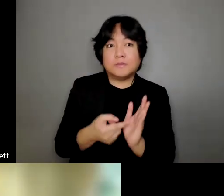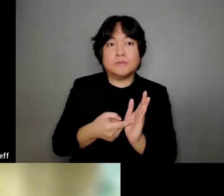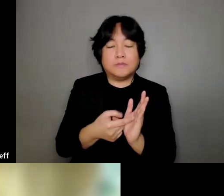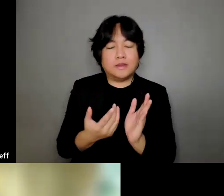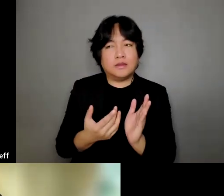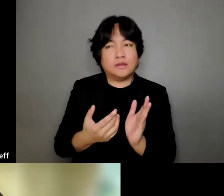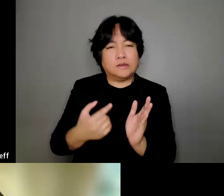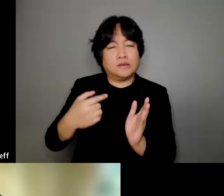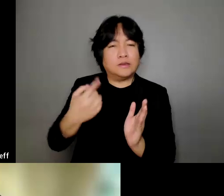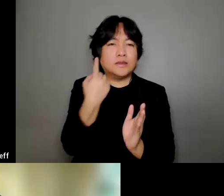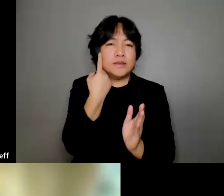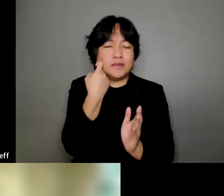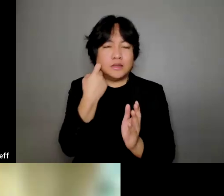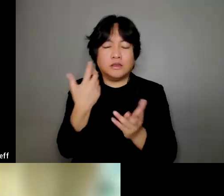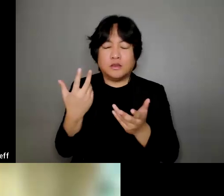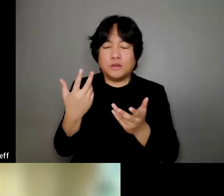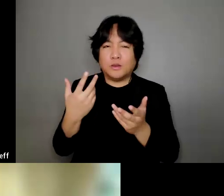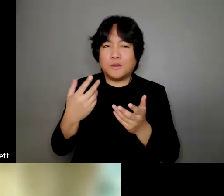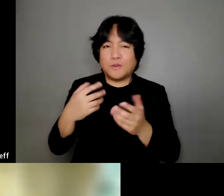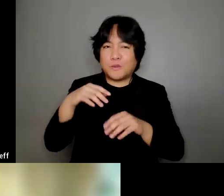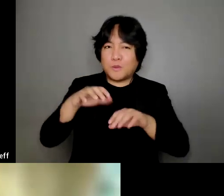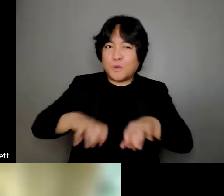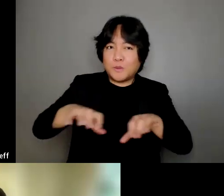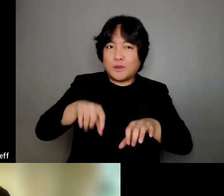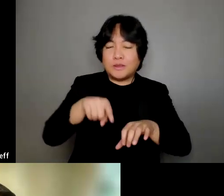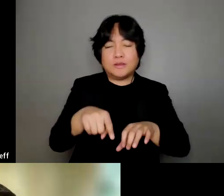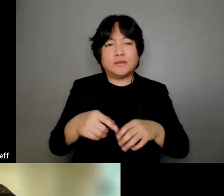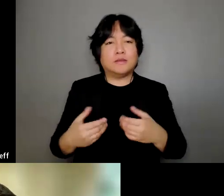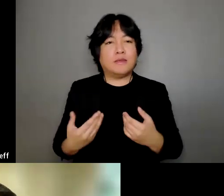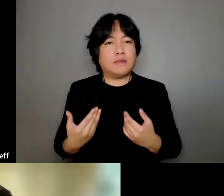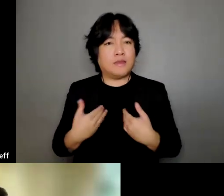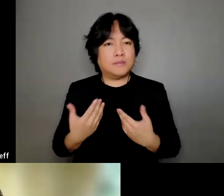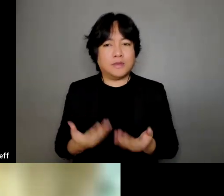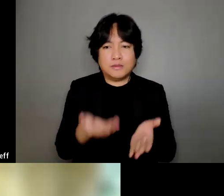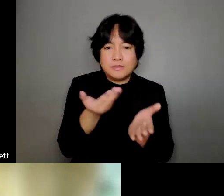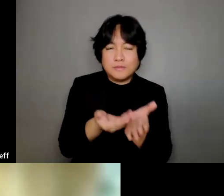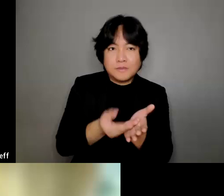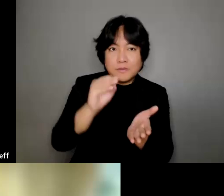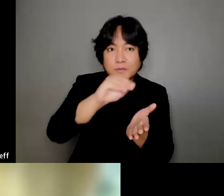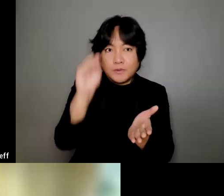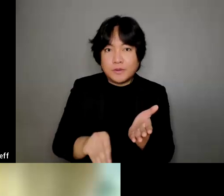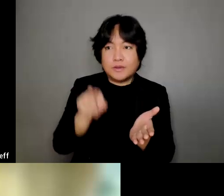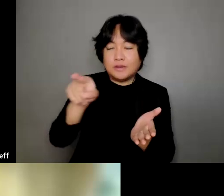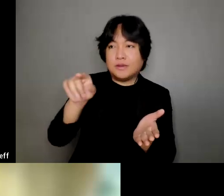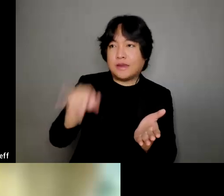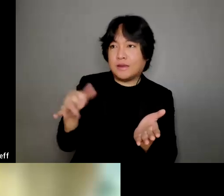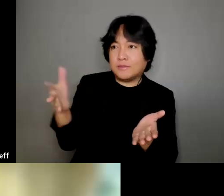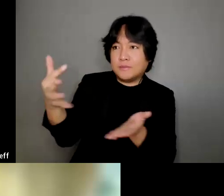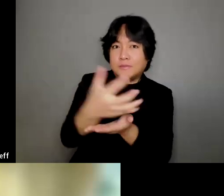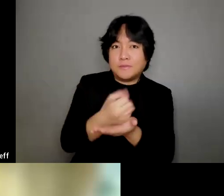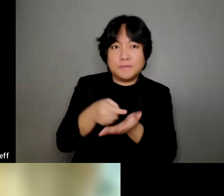works na mas quantitative in nature or gawa ng mga statisticians, you can see na yung idea